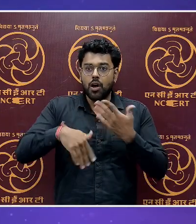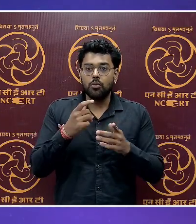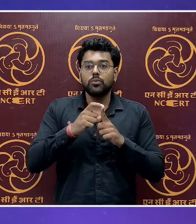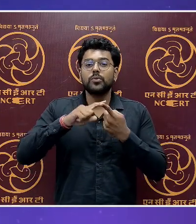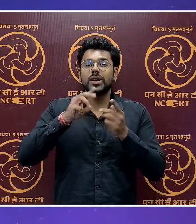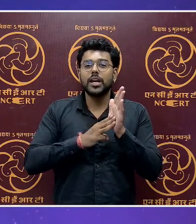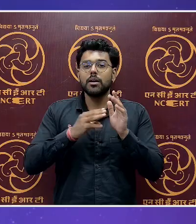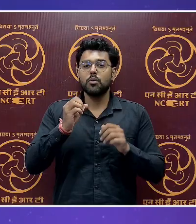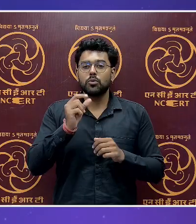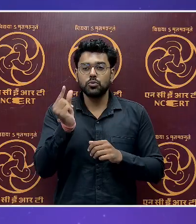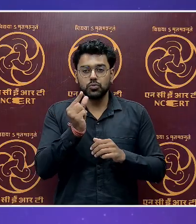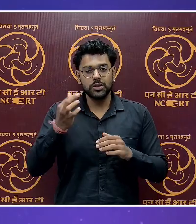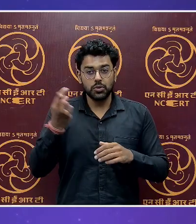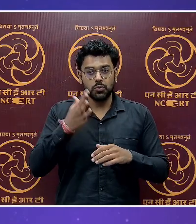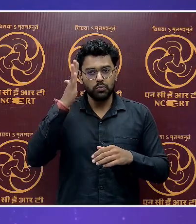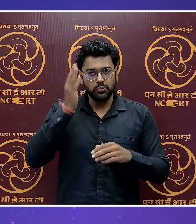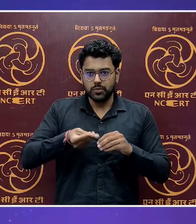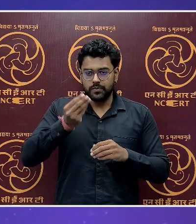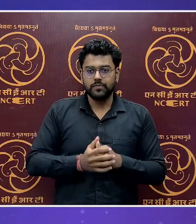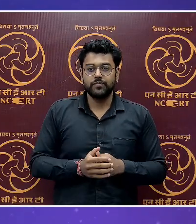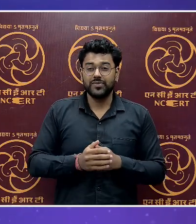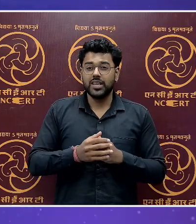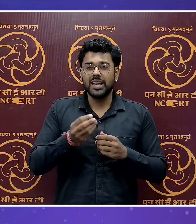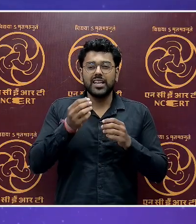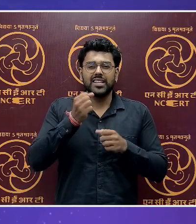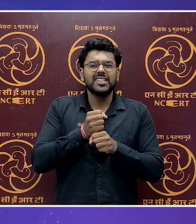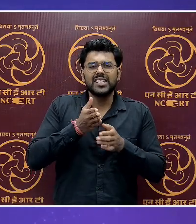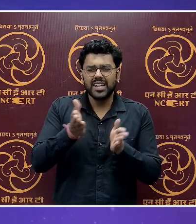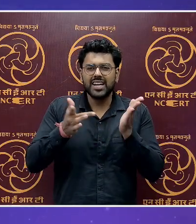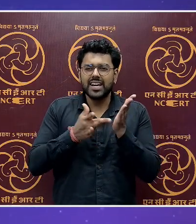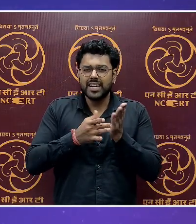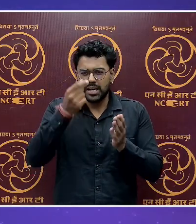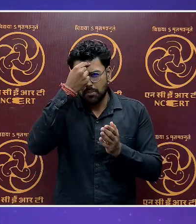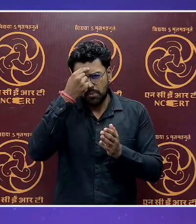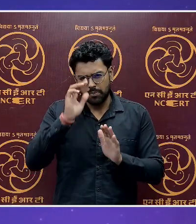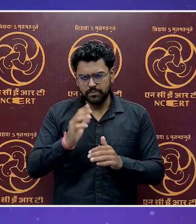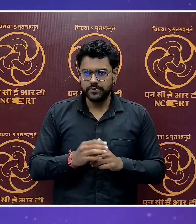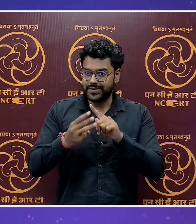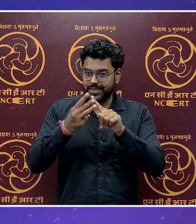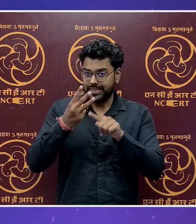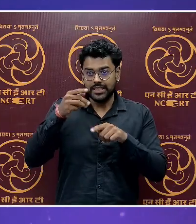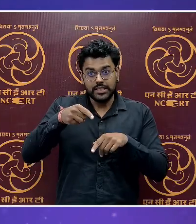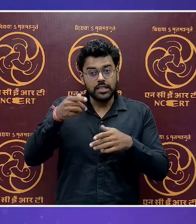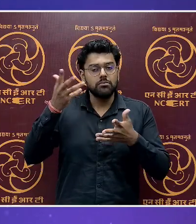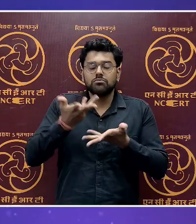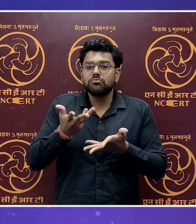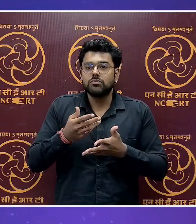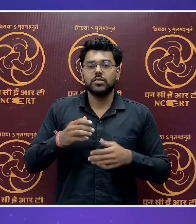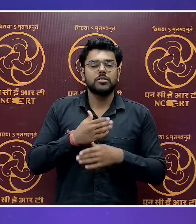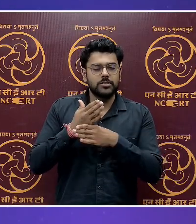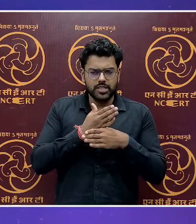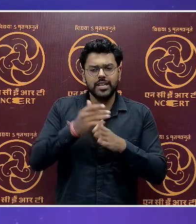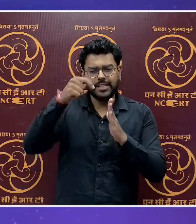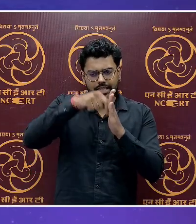updated features and common technical issues and solutions. Now what exactly these are, they will be shared with you